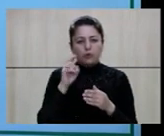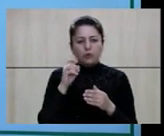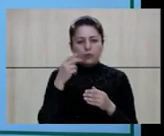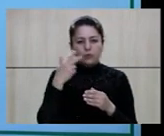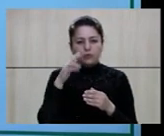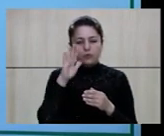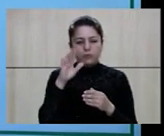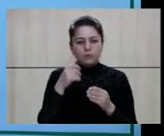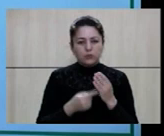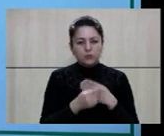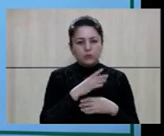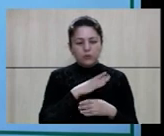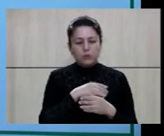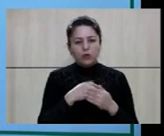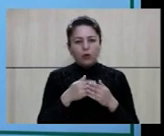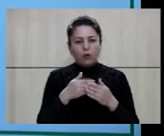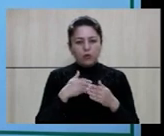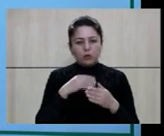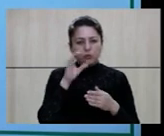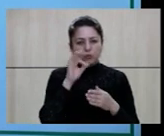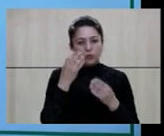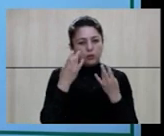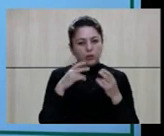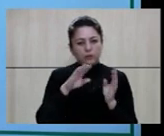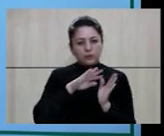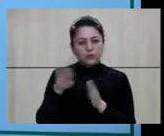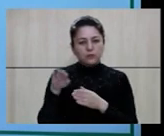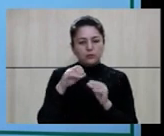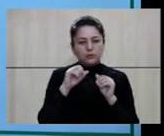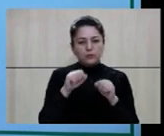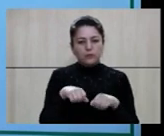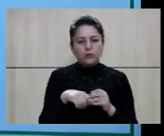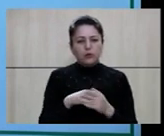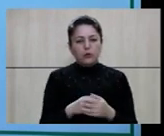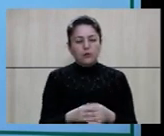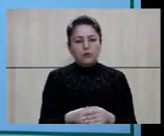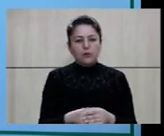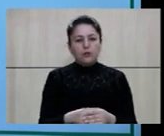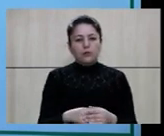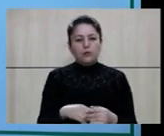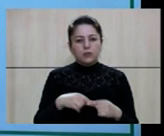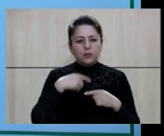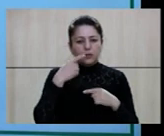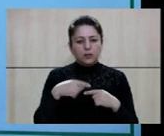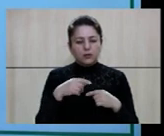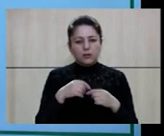0.135 hosil bo'ldi. Orqadagi 0 esa kerak emas, tashlab yuborishimiz mumkin. Endi